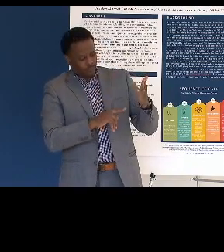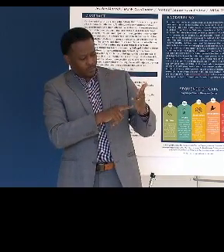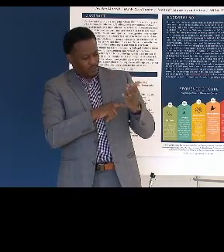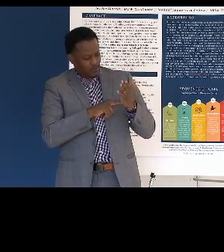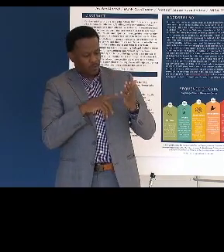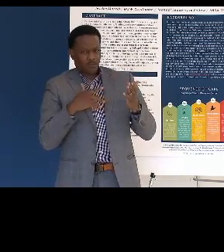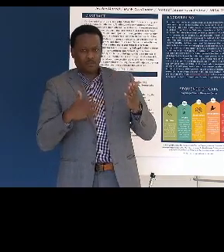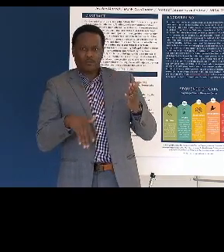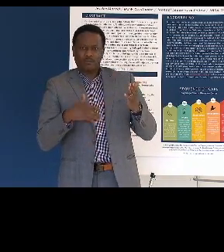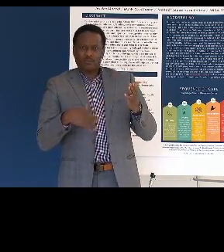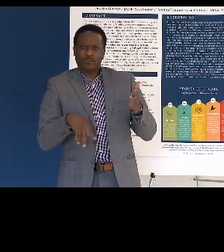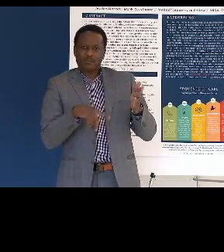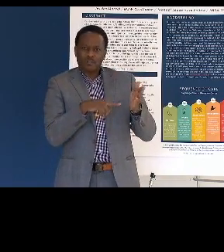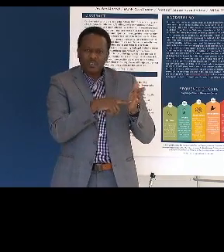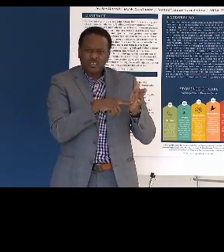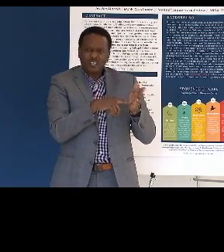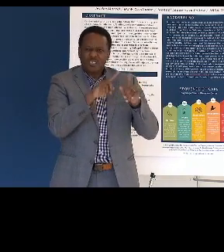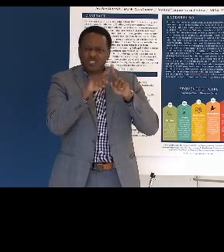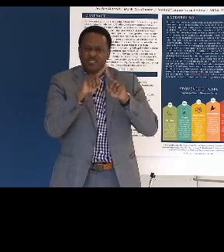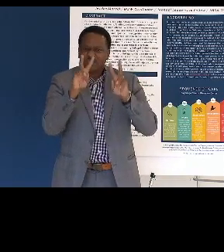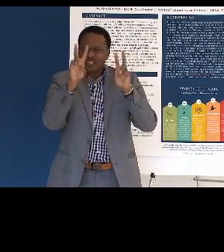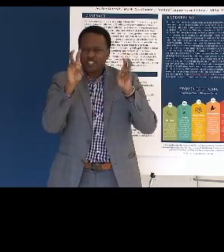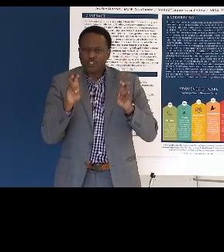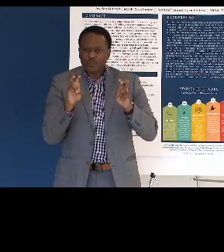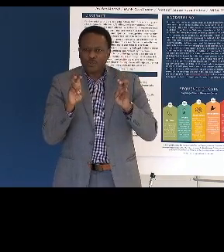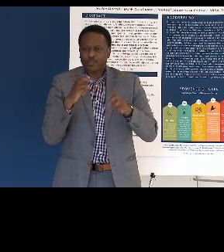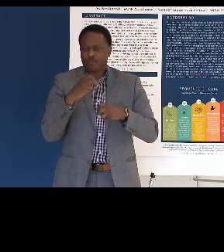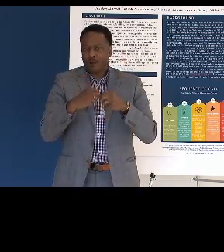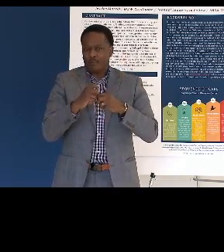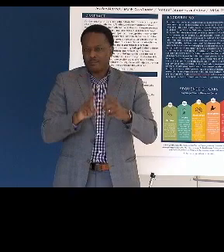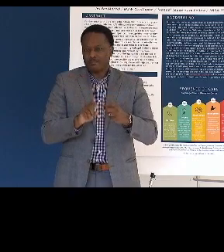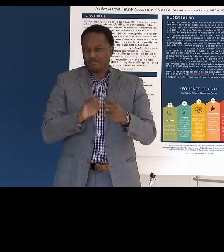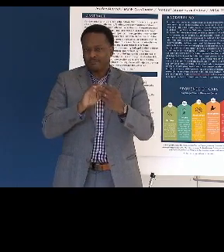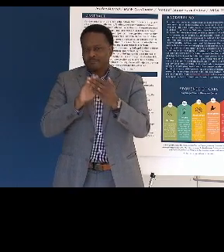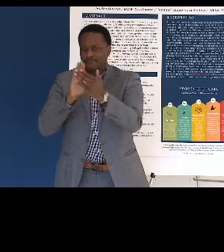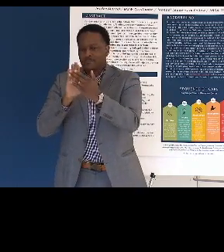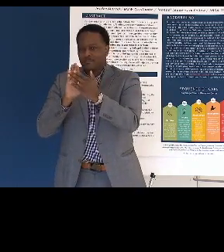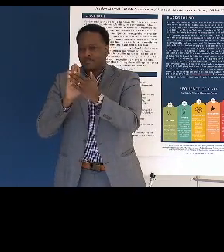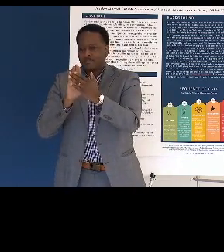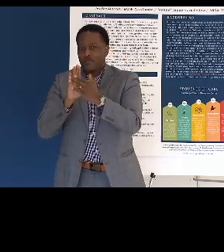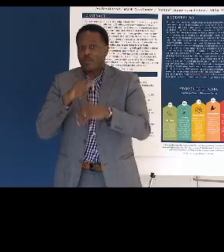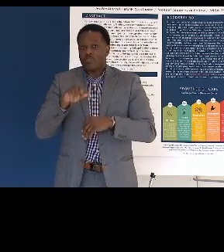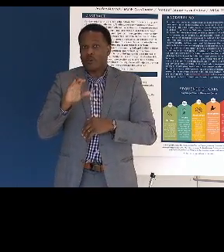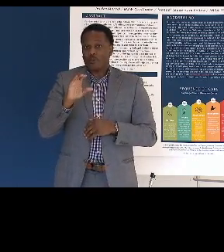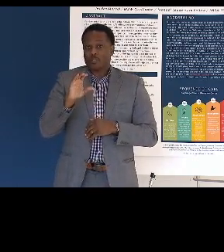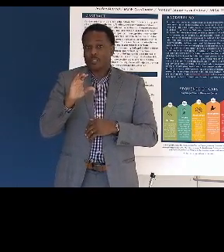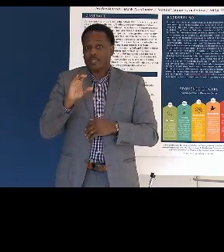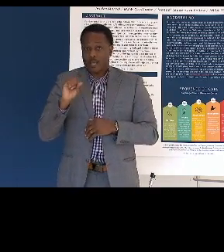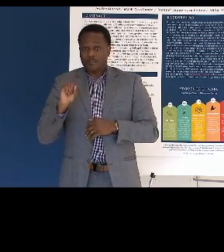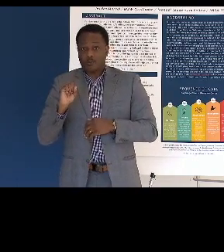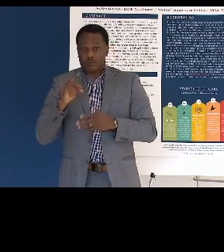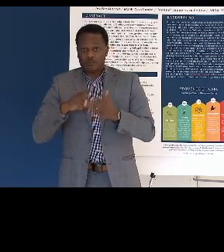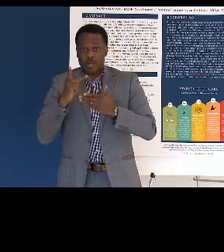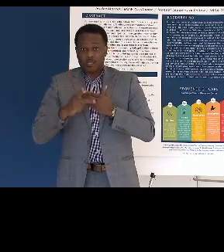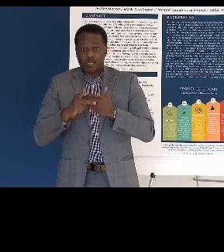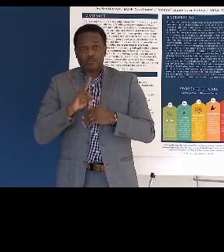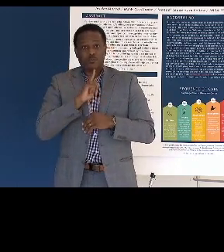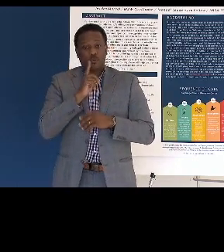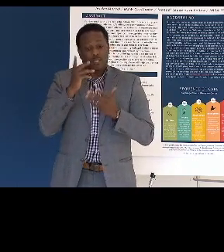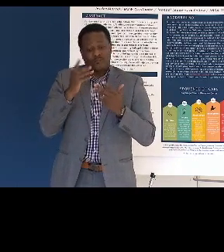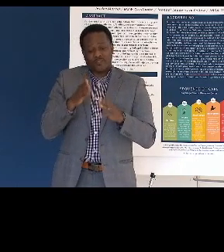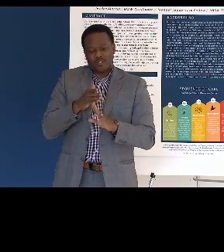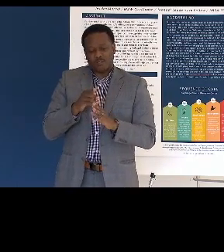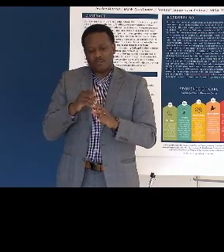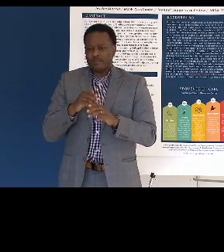advanced practice issues and dilemmas. The capstone projects are typically completed over the course